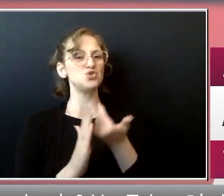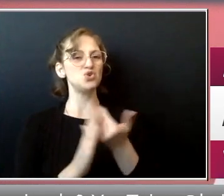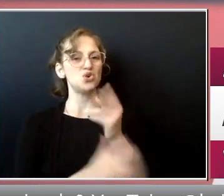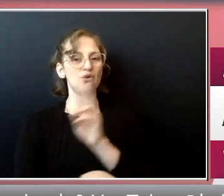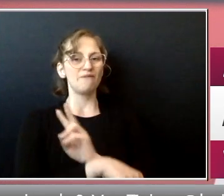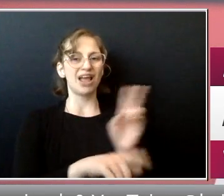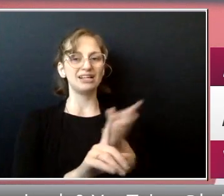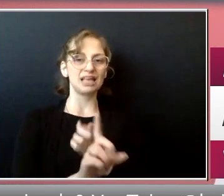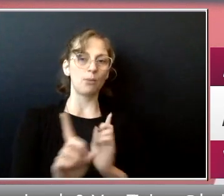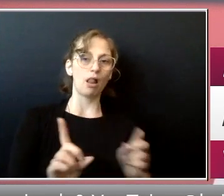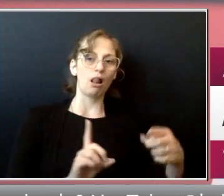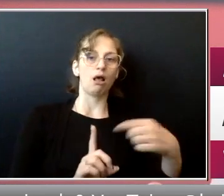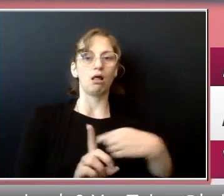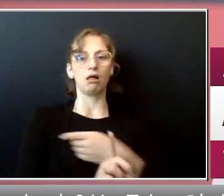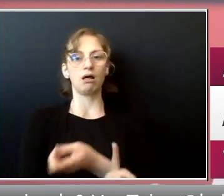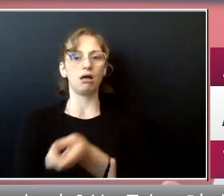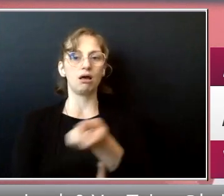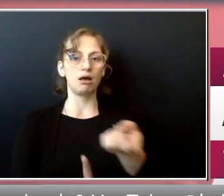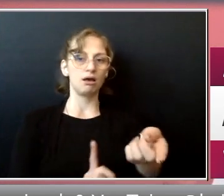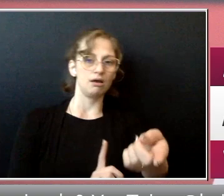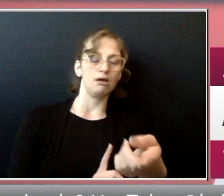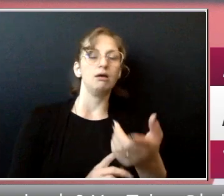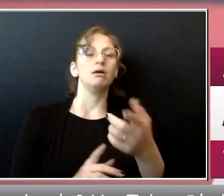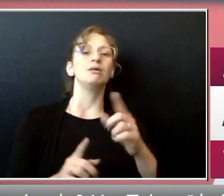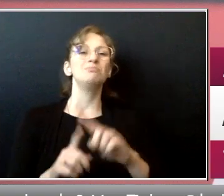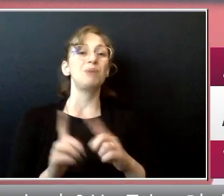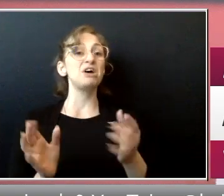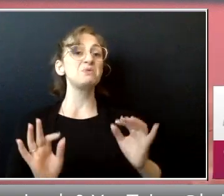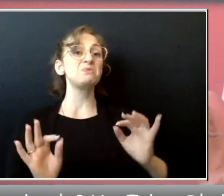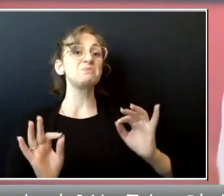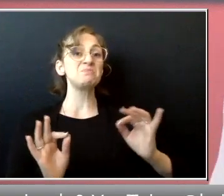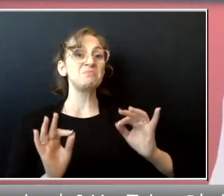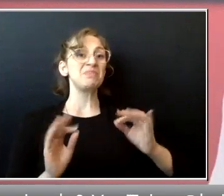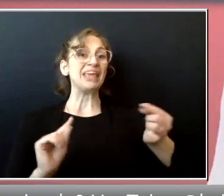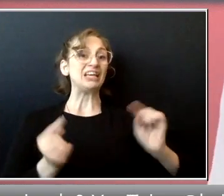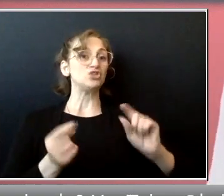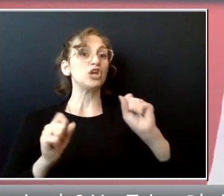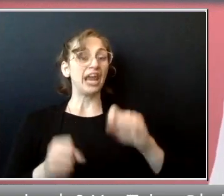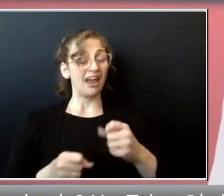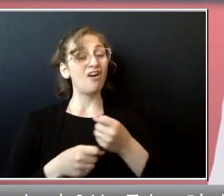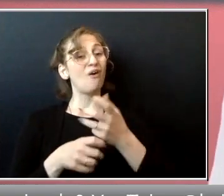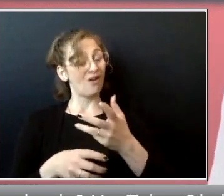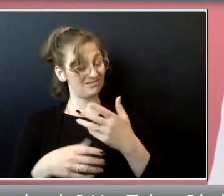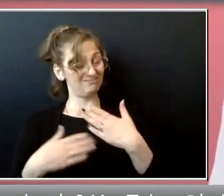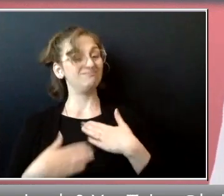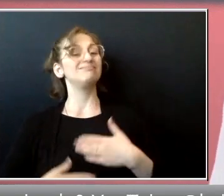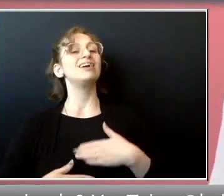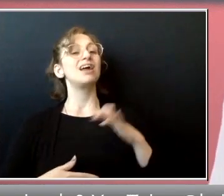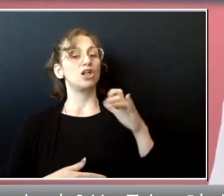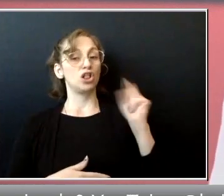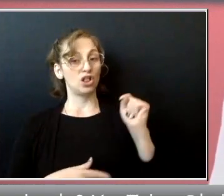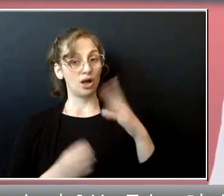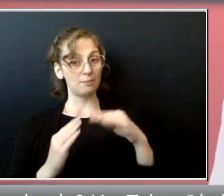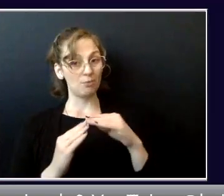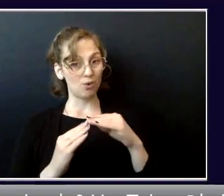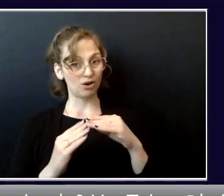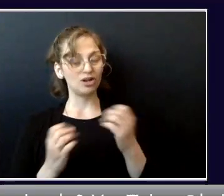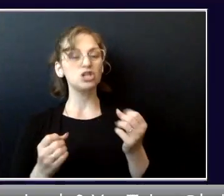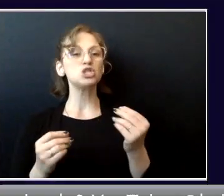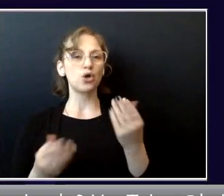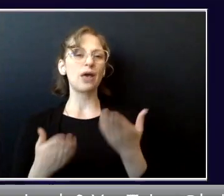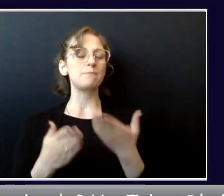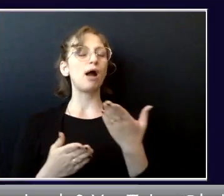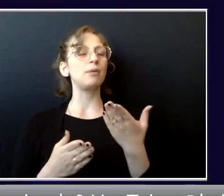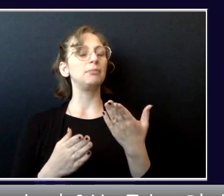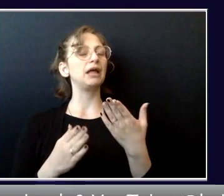itself can cause your body to clot more, and it's sort of probably exacerbated it and revealed the underlying condition that needed to be addressed.